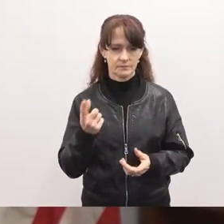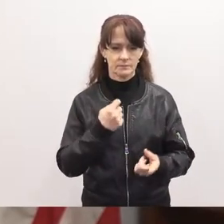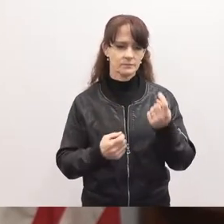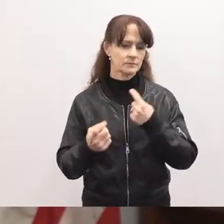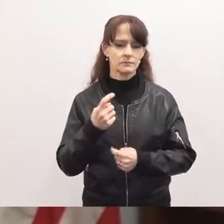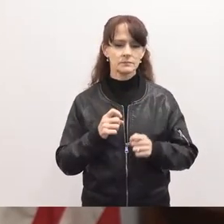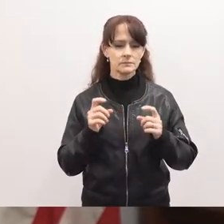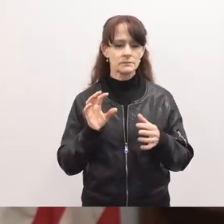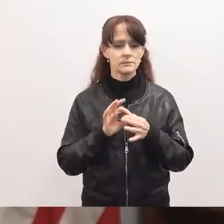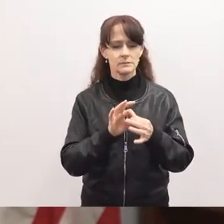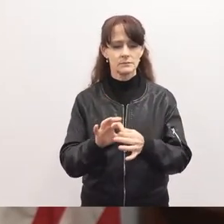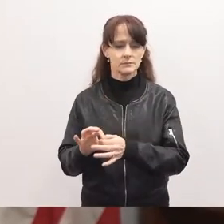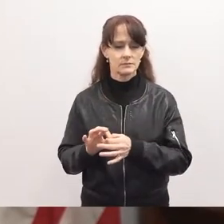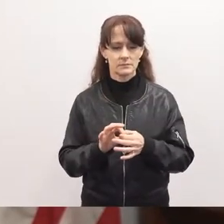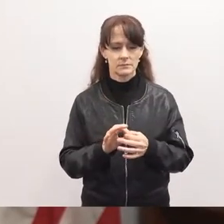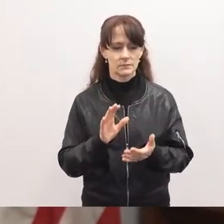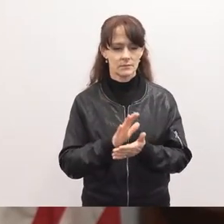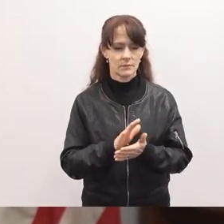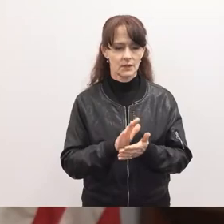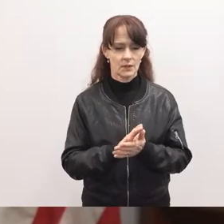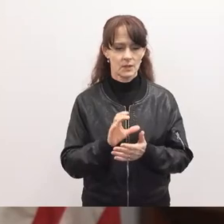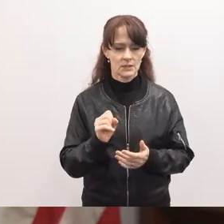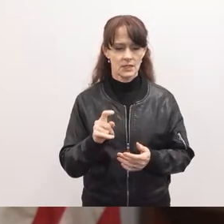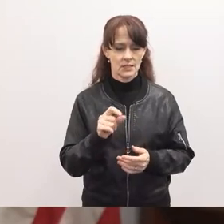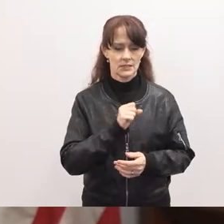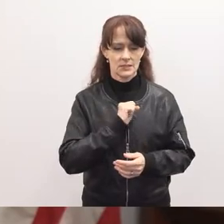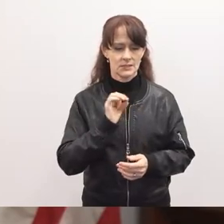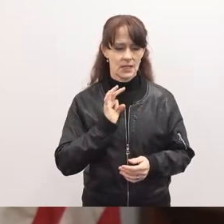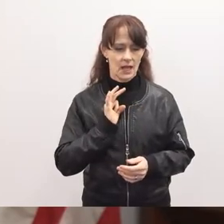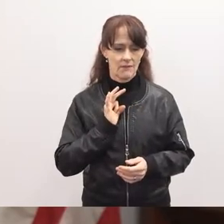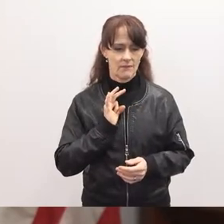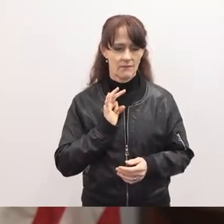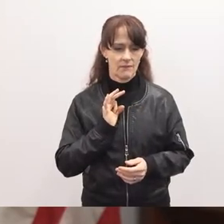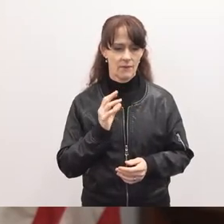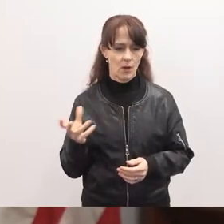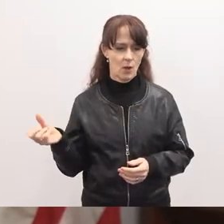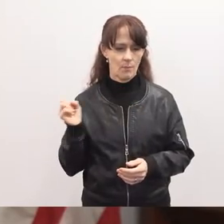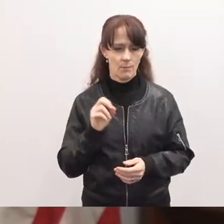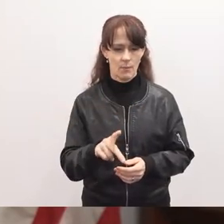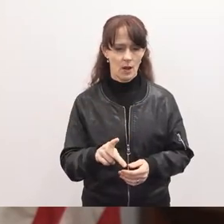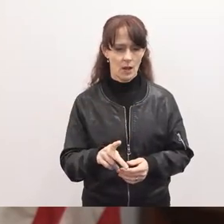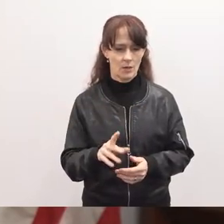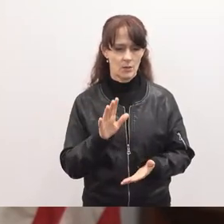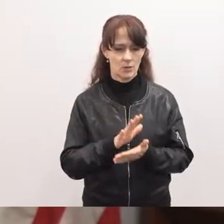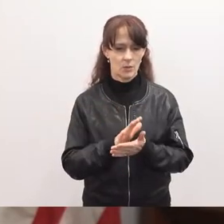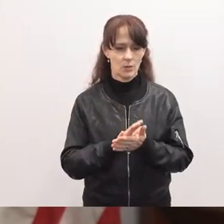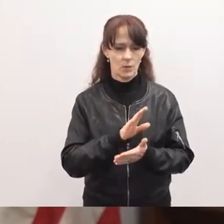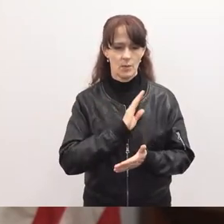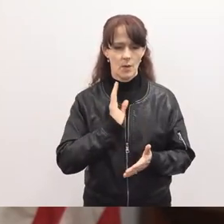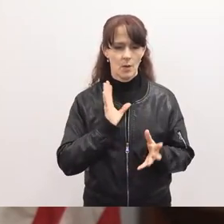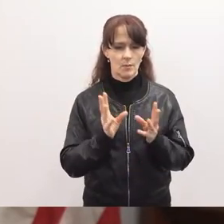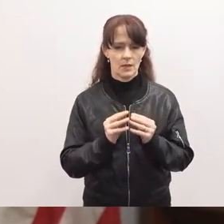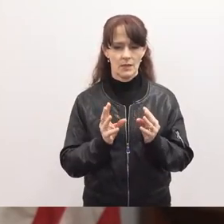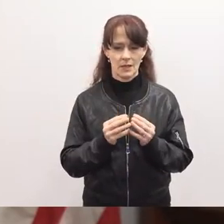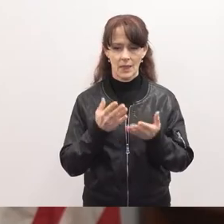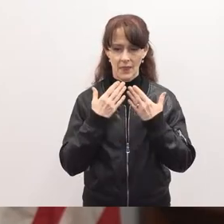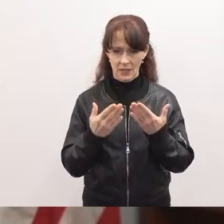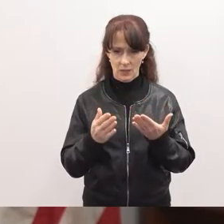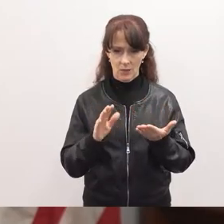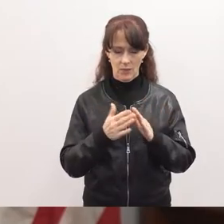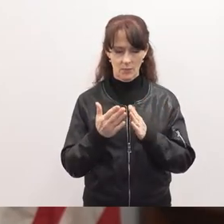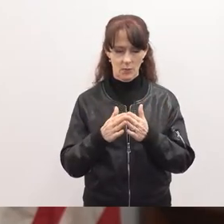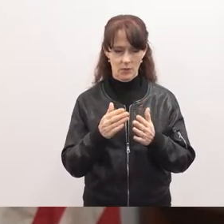and then we connect them to our school site staff and or bring back stuff to our school board meeting. So thank you to the community members that